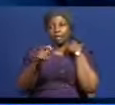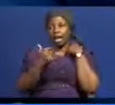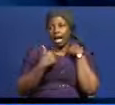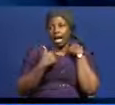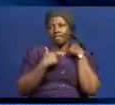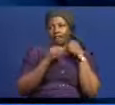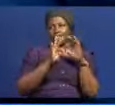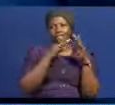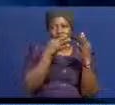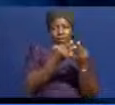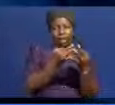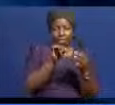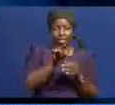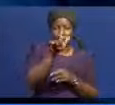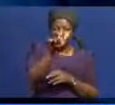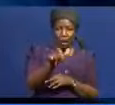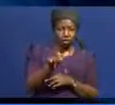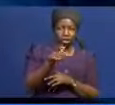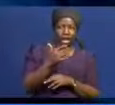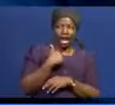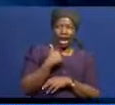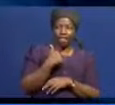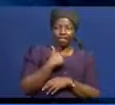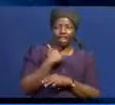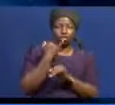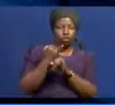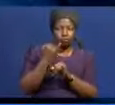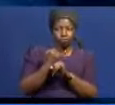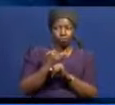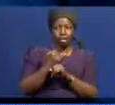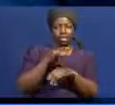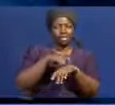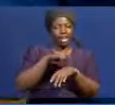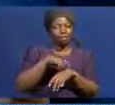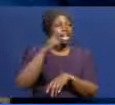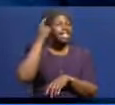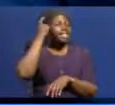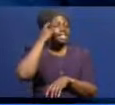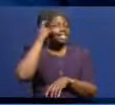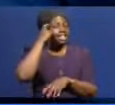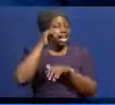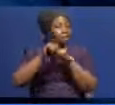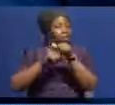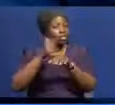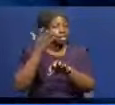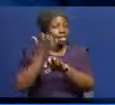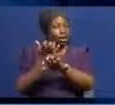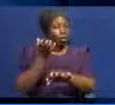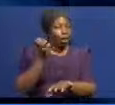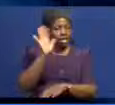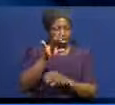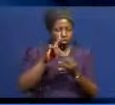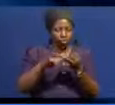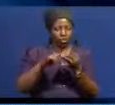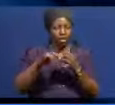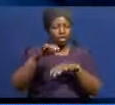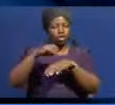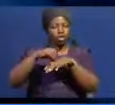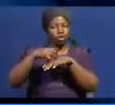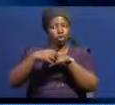a family. This person has a career. When I think of Waititu, when I think of Songo,